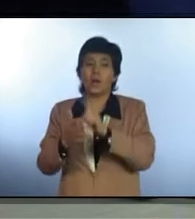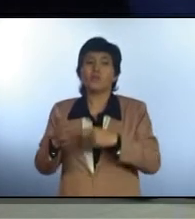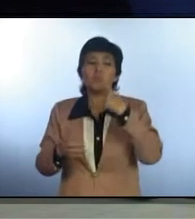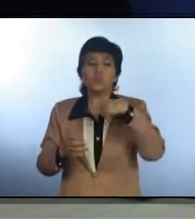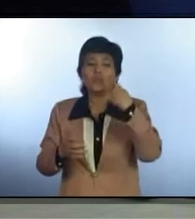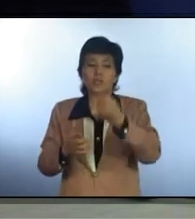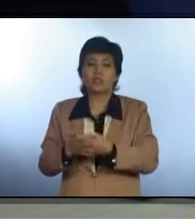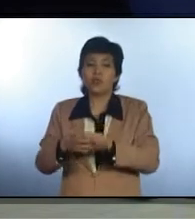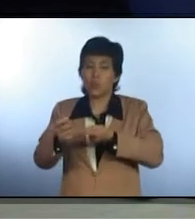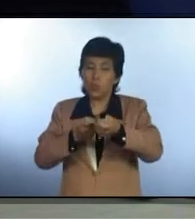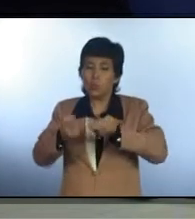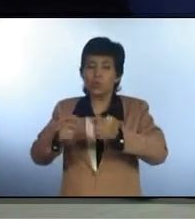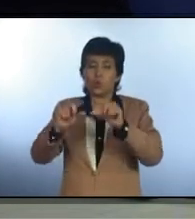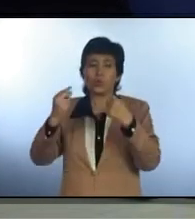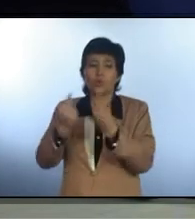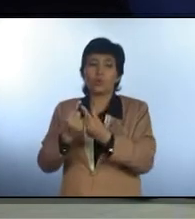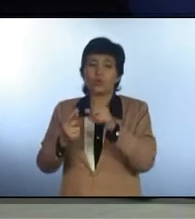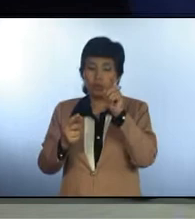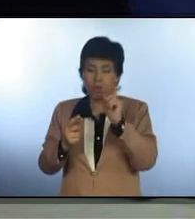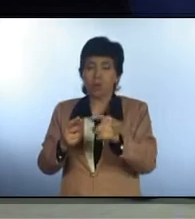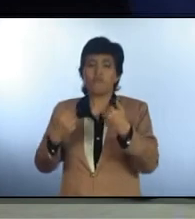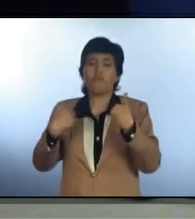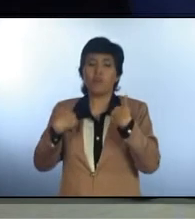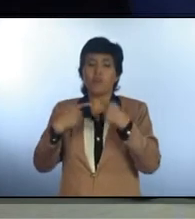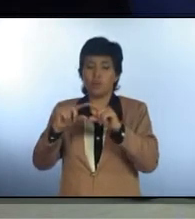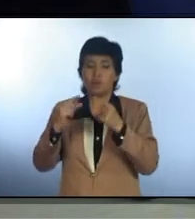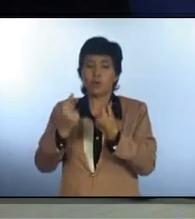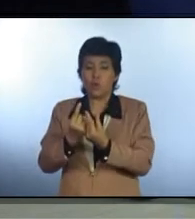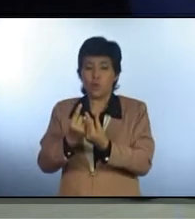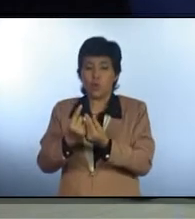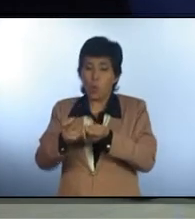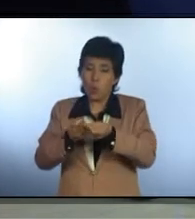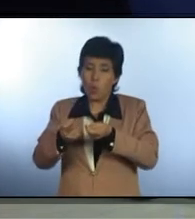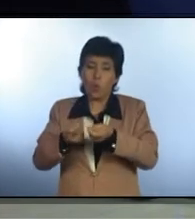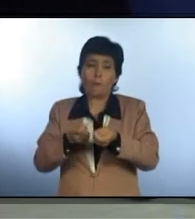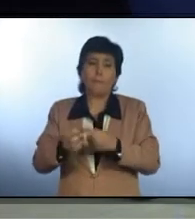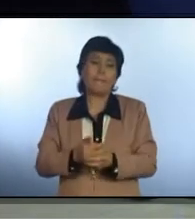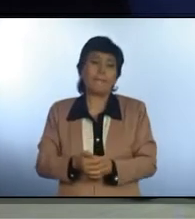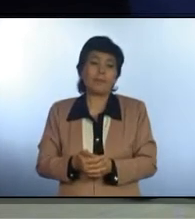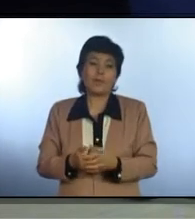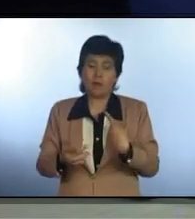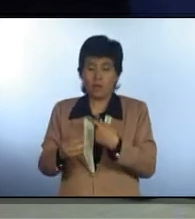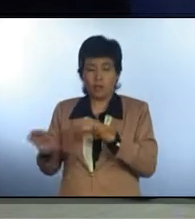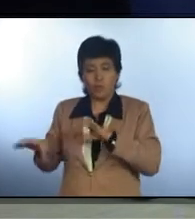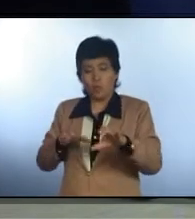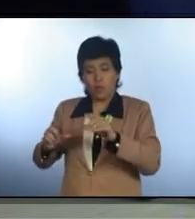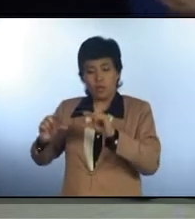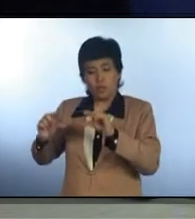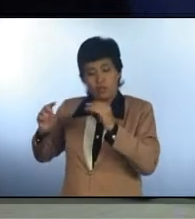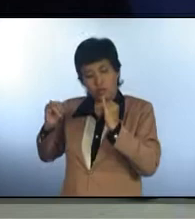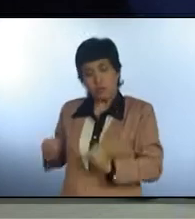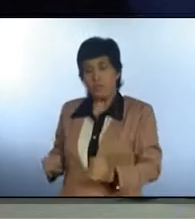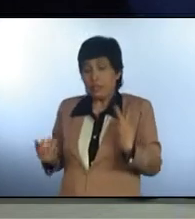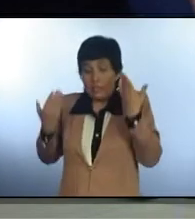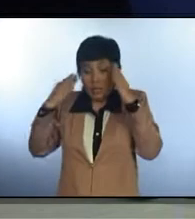say is by the control group. We have to have the control group to see, because when we do it individually, we don't know where